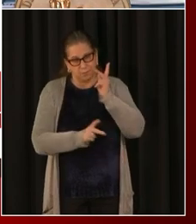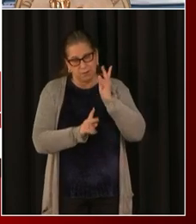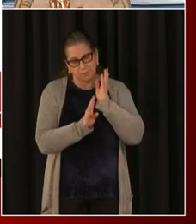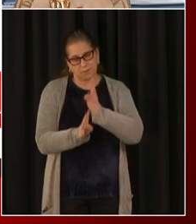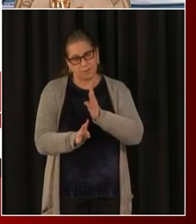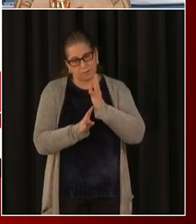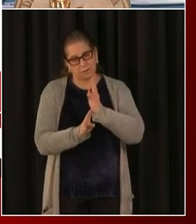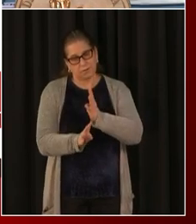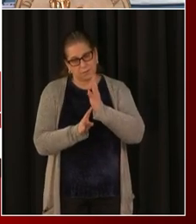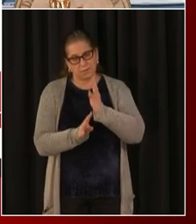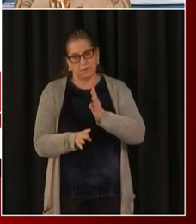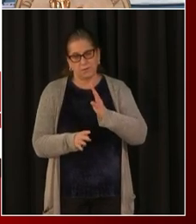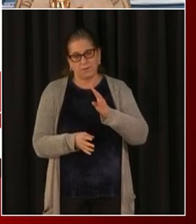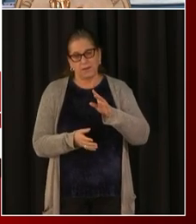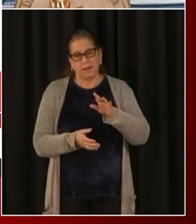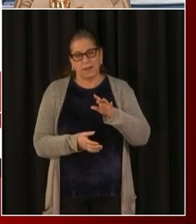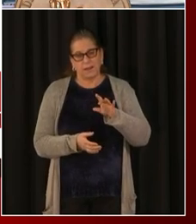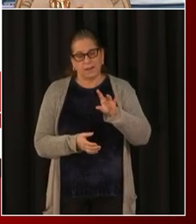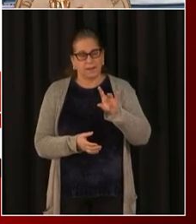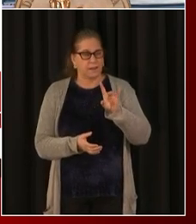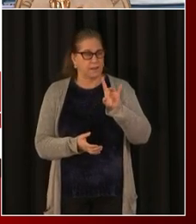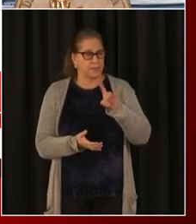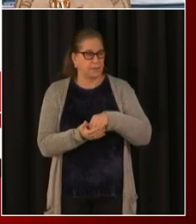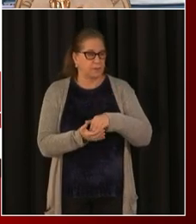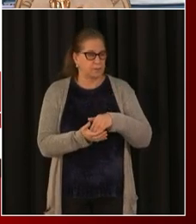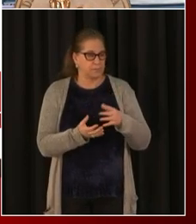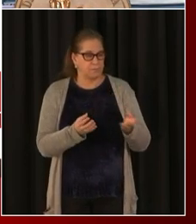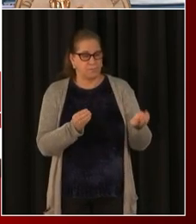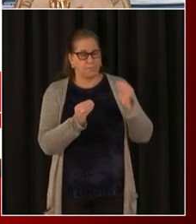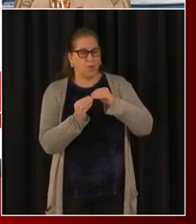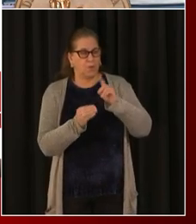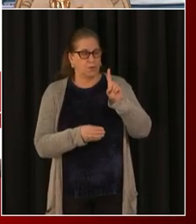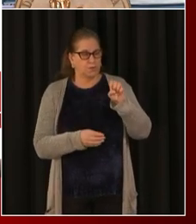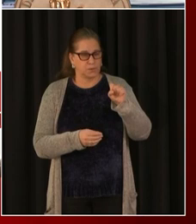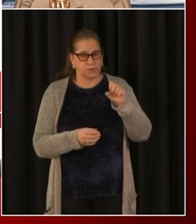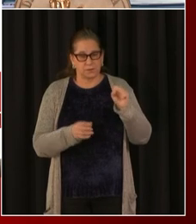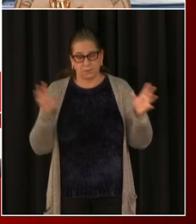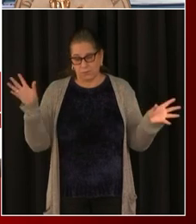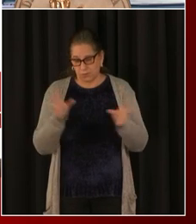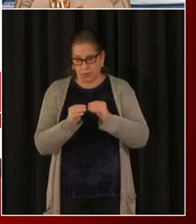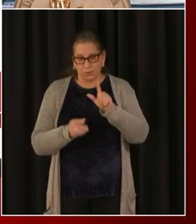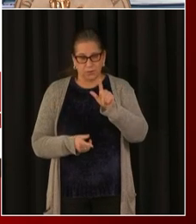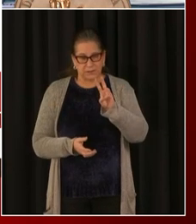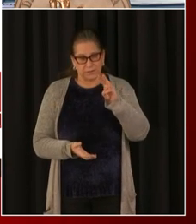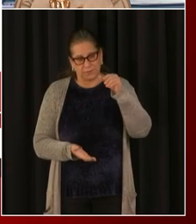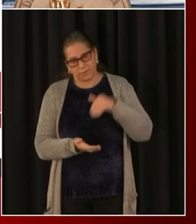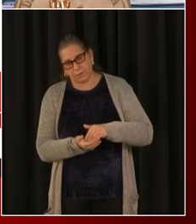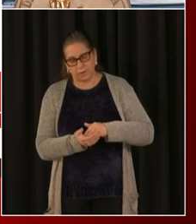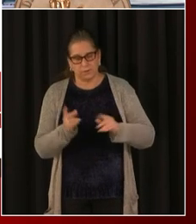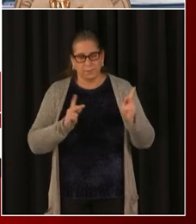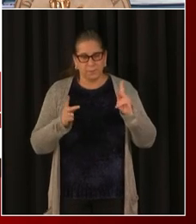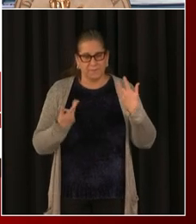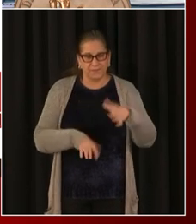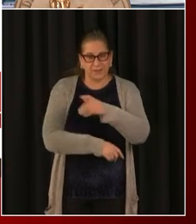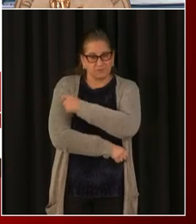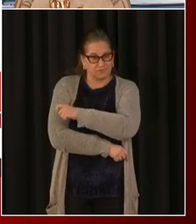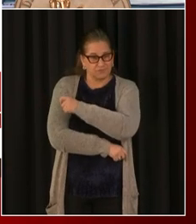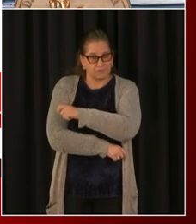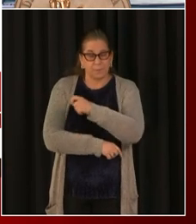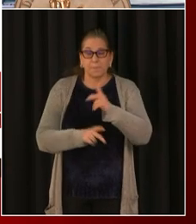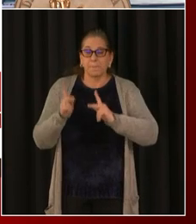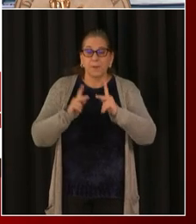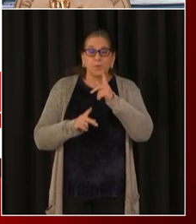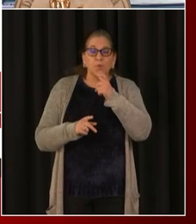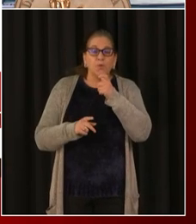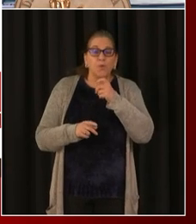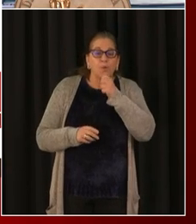additional doses. And beginning today, DC residents 65 years old and older can make